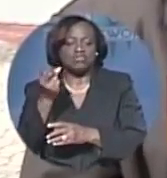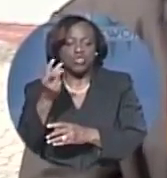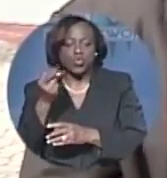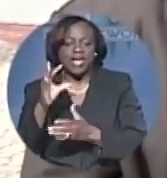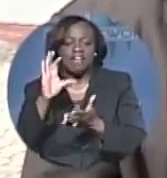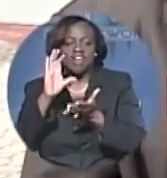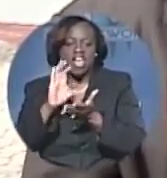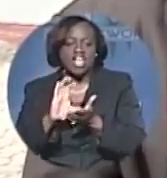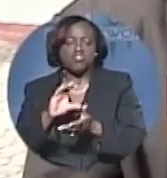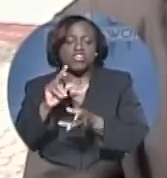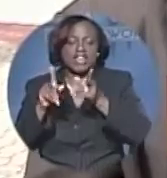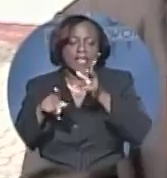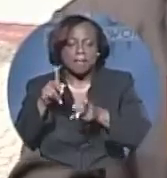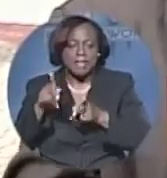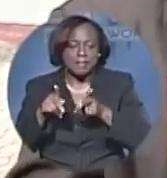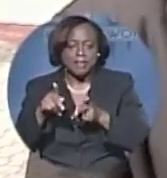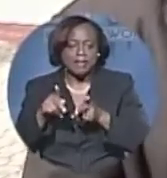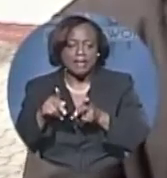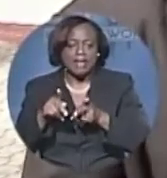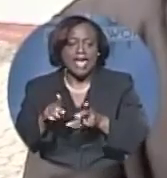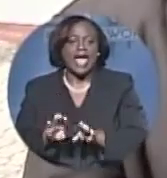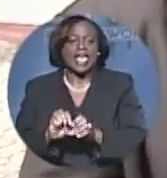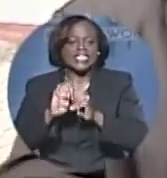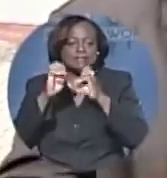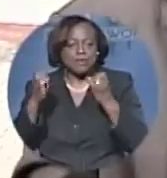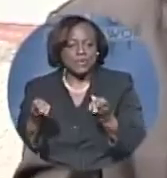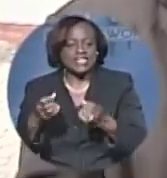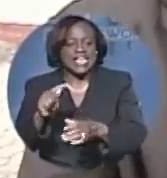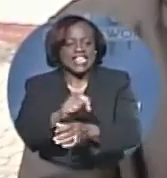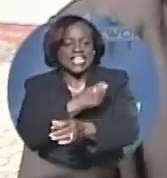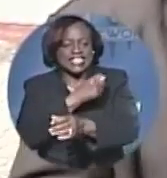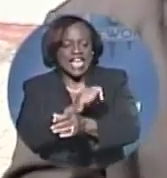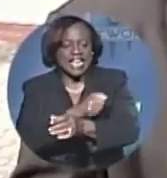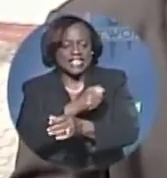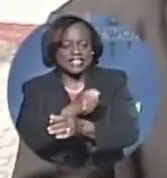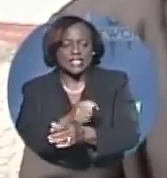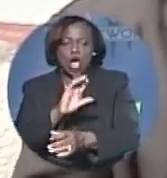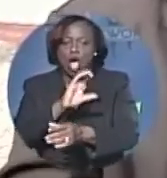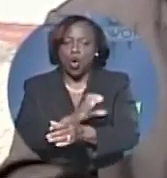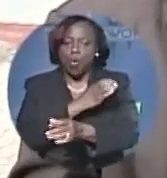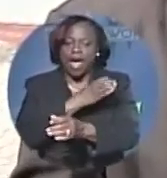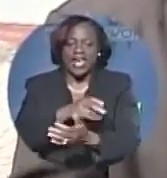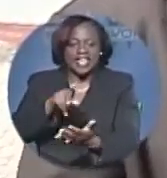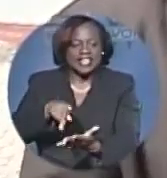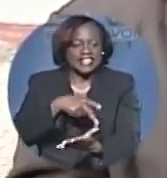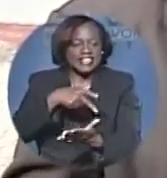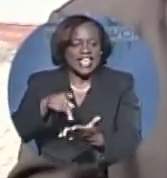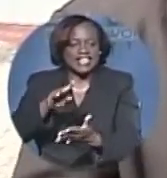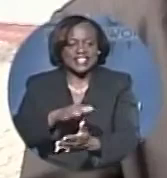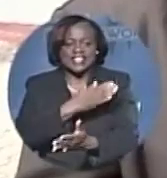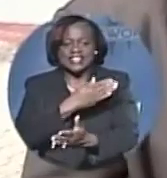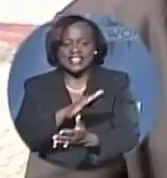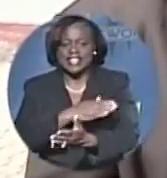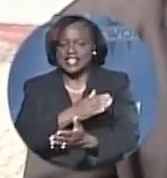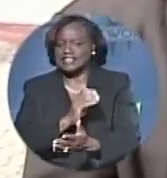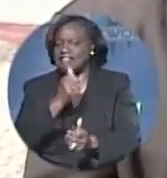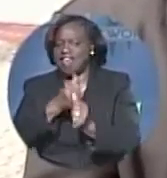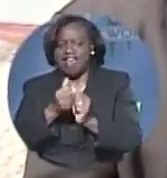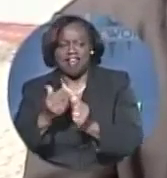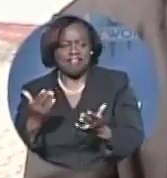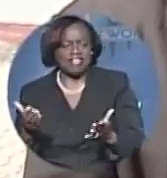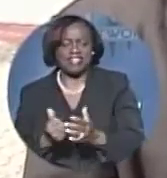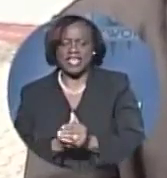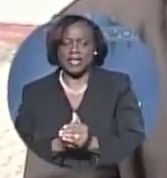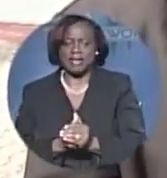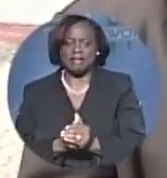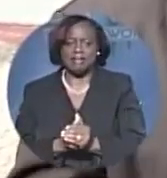going to expose their talent of all sorts, choirs, dancers, singers, the whole nine yards. I think that it's